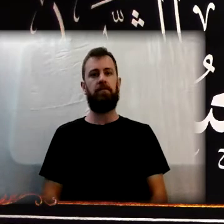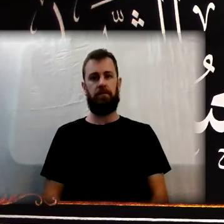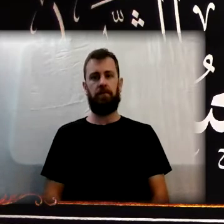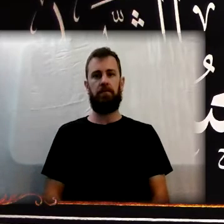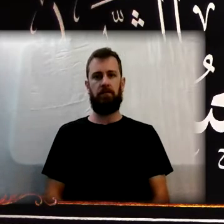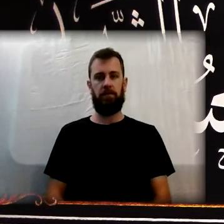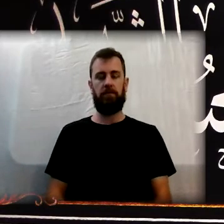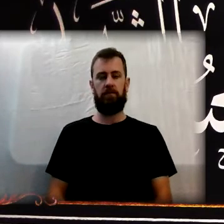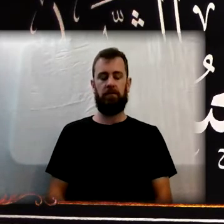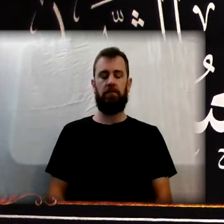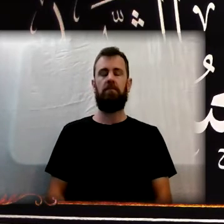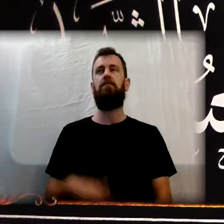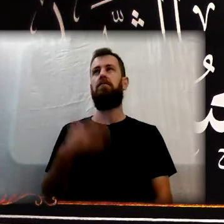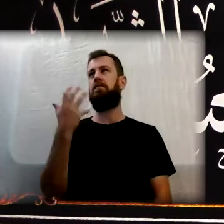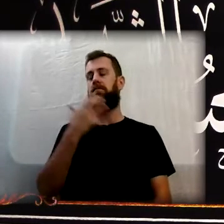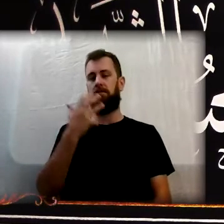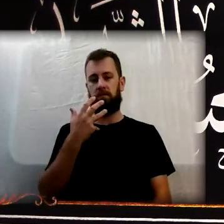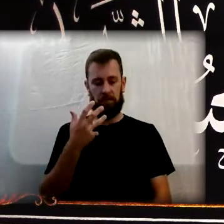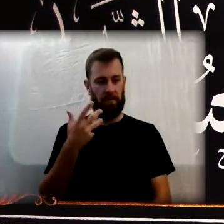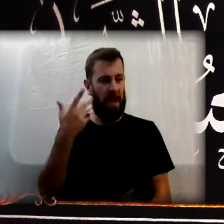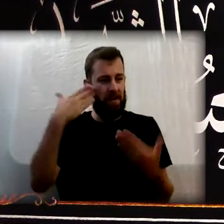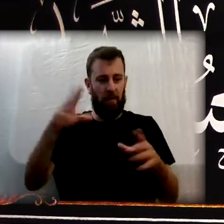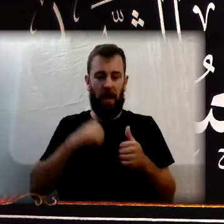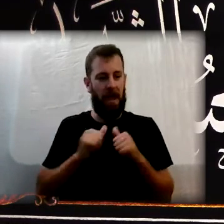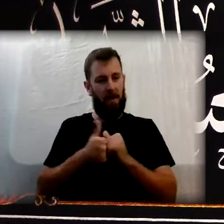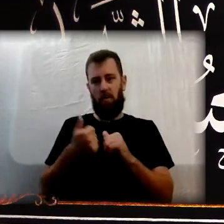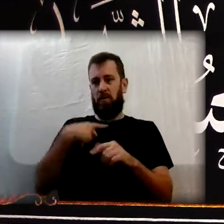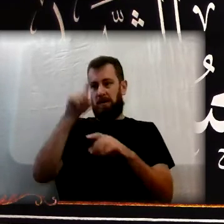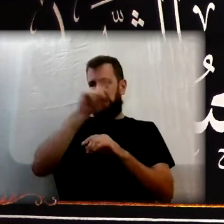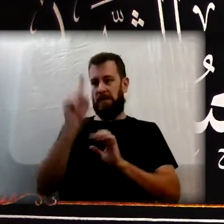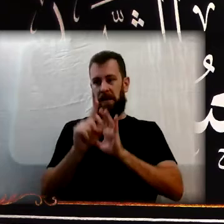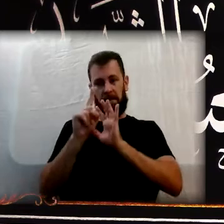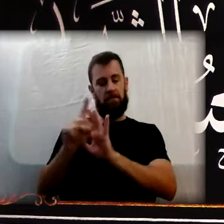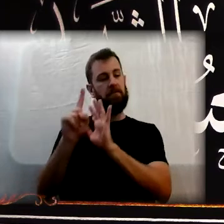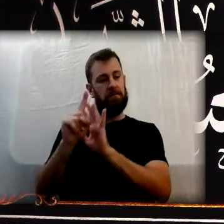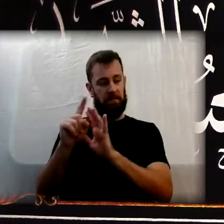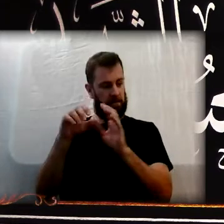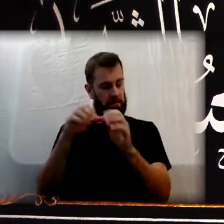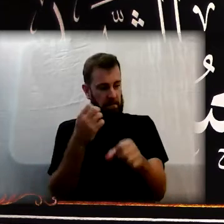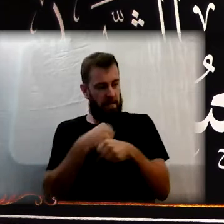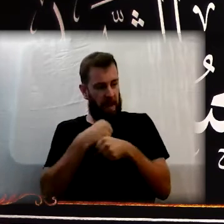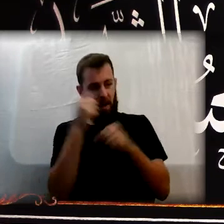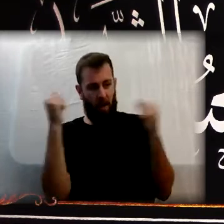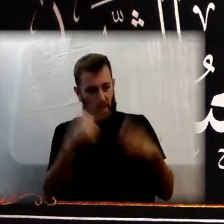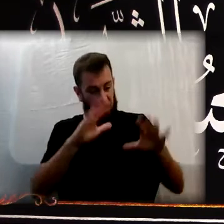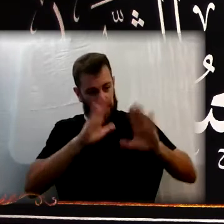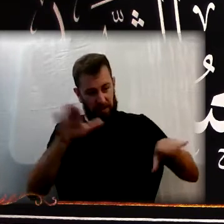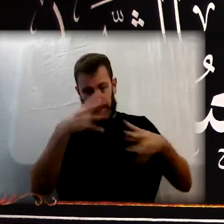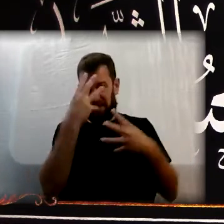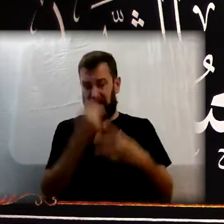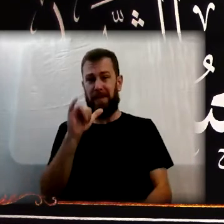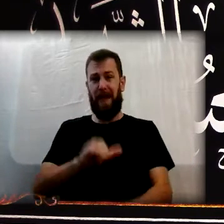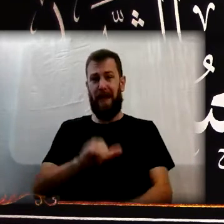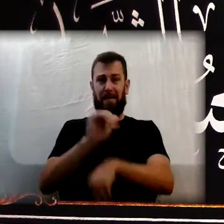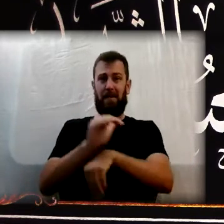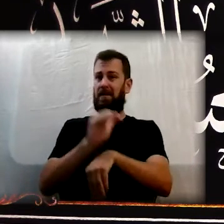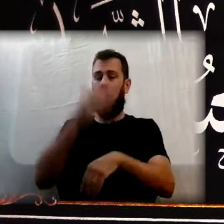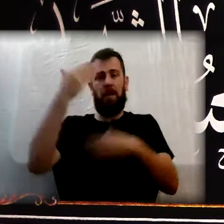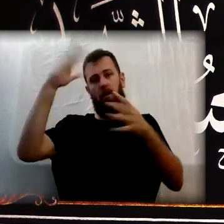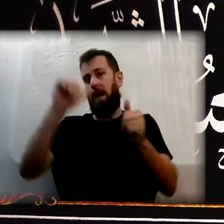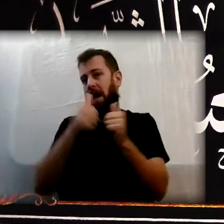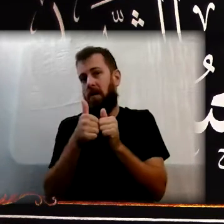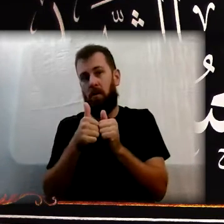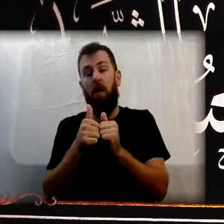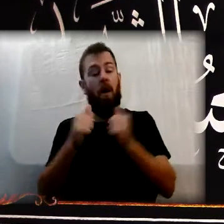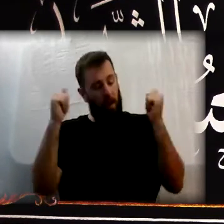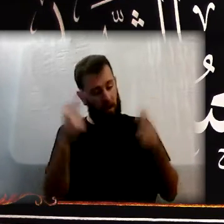Allah. Ajrukum ala Allah. I don't know how Zainab was able to make the children sleep that night, but after all